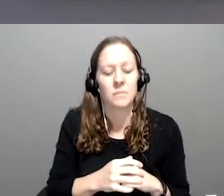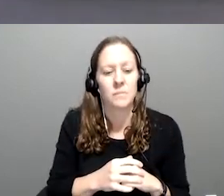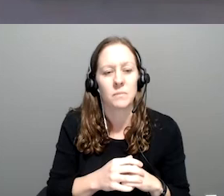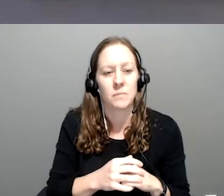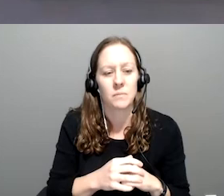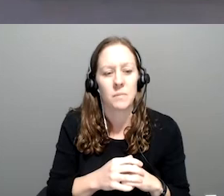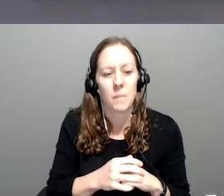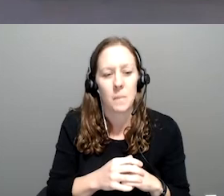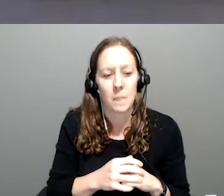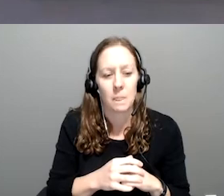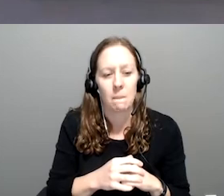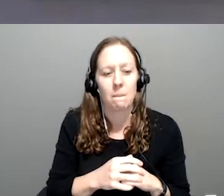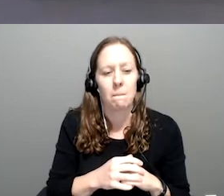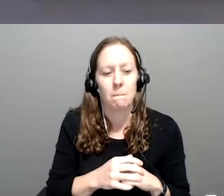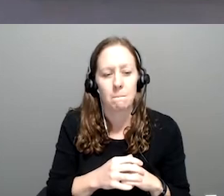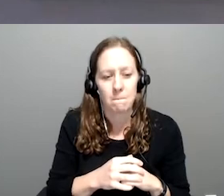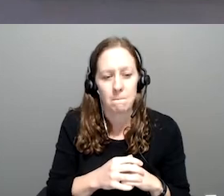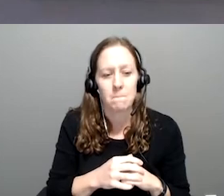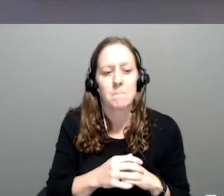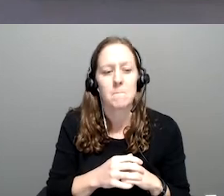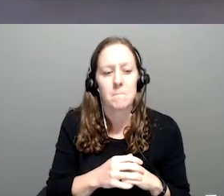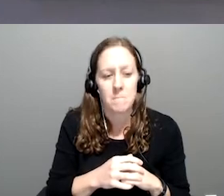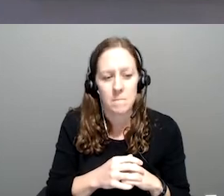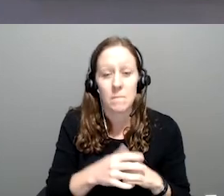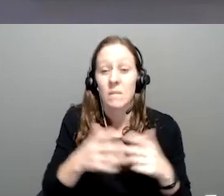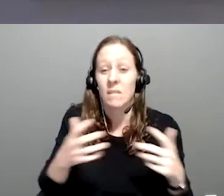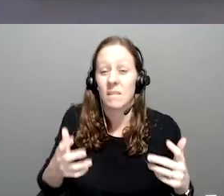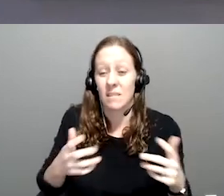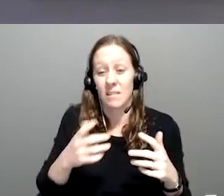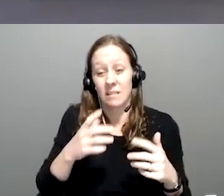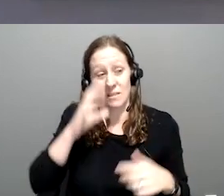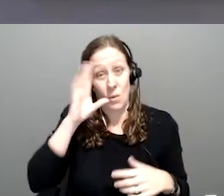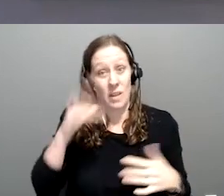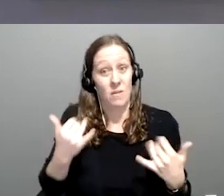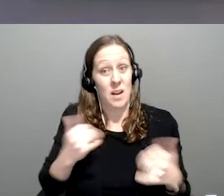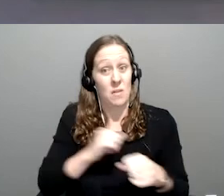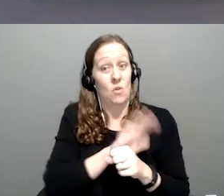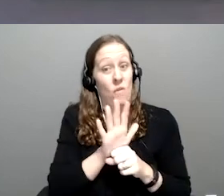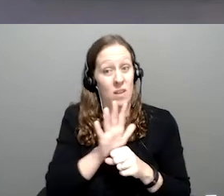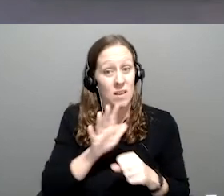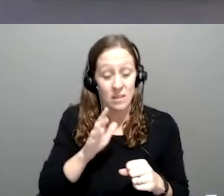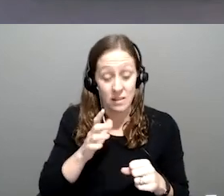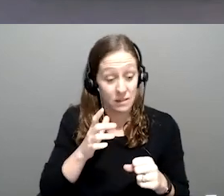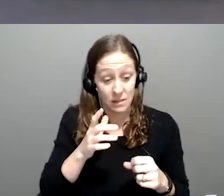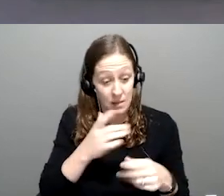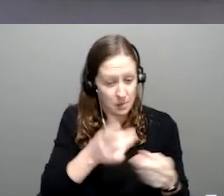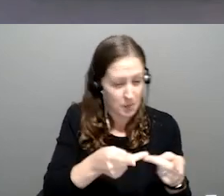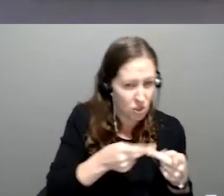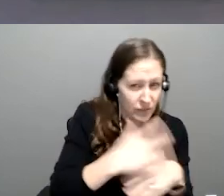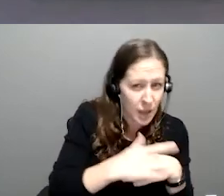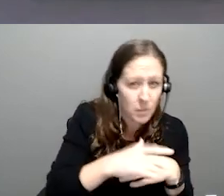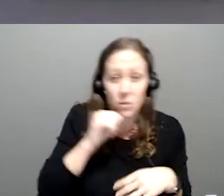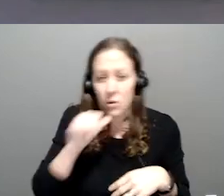the positions are there or if they're not at this point is a little up in the air right now. But for the most part, I've been seeing a lot of students